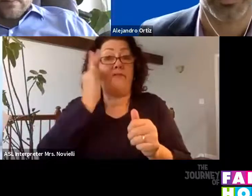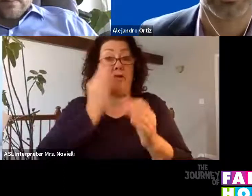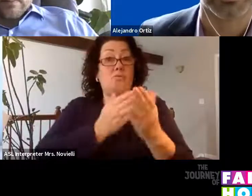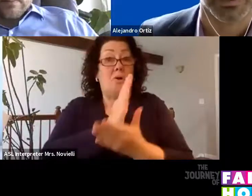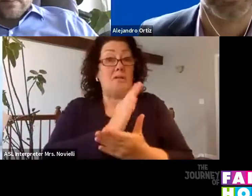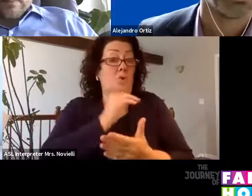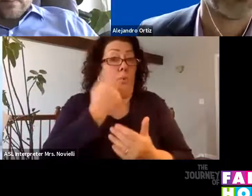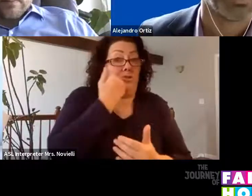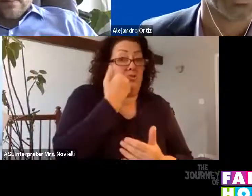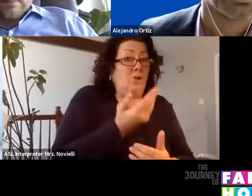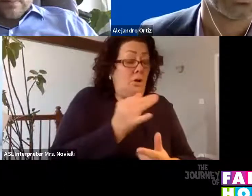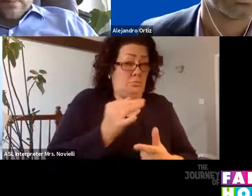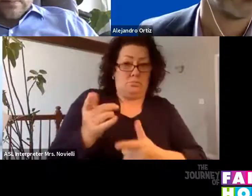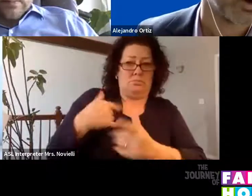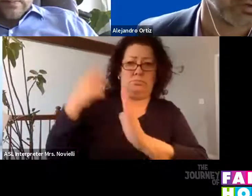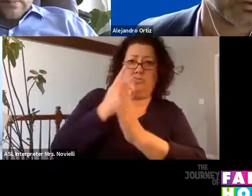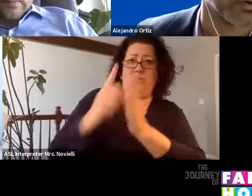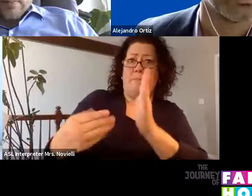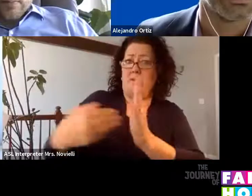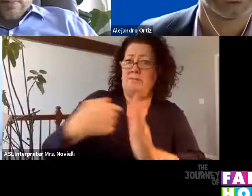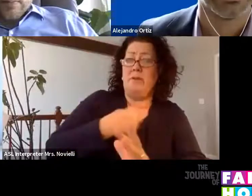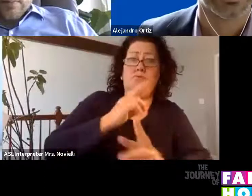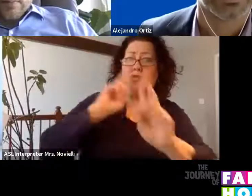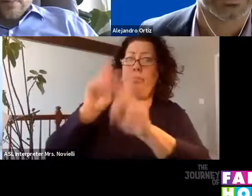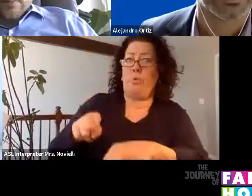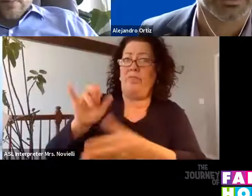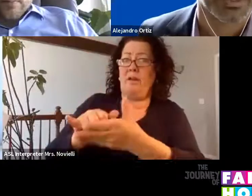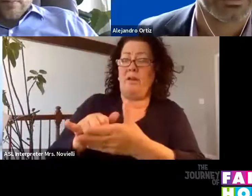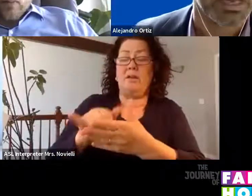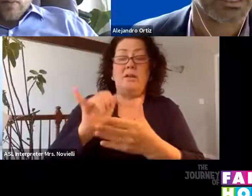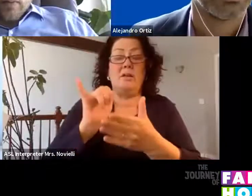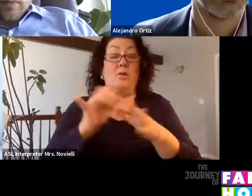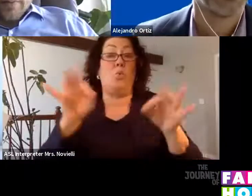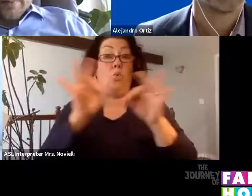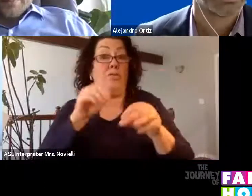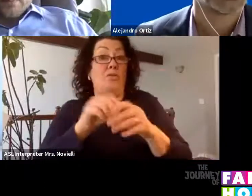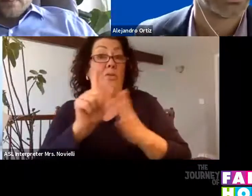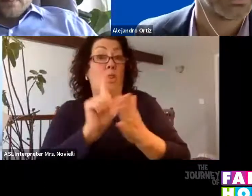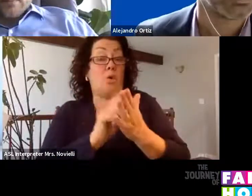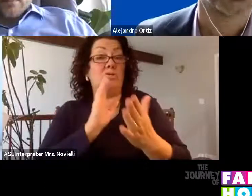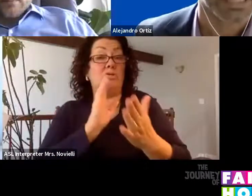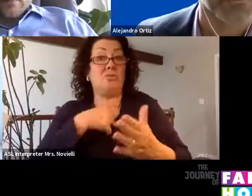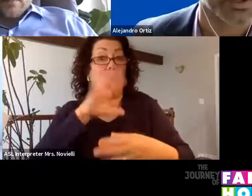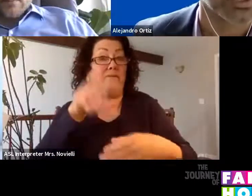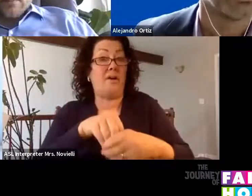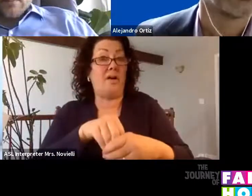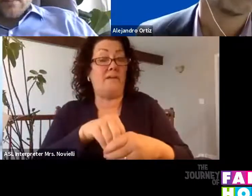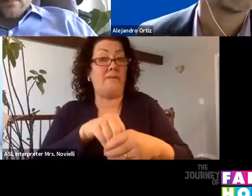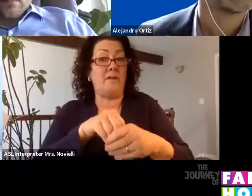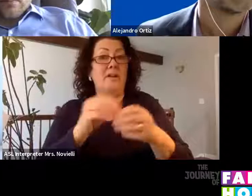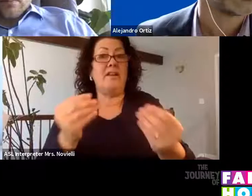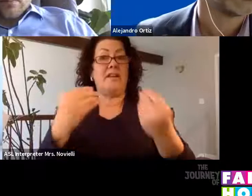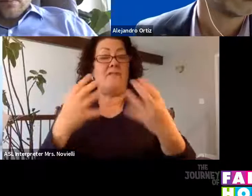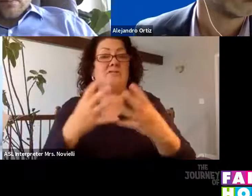informing realtors of that fact. That's been very useful in the lawsuit that I'll talk about in a minute that we've been engaging in terms of leverage